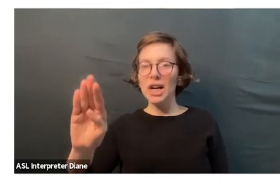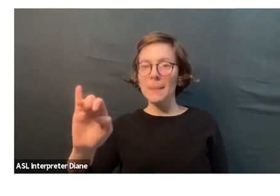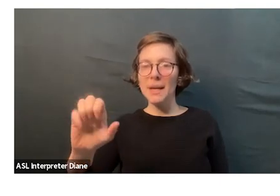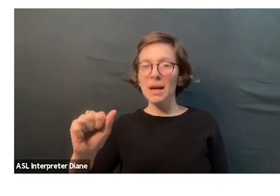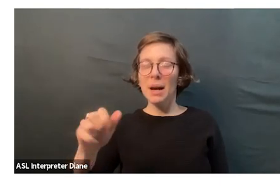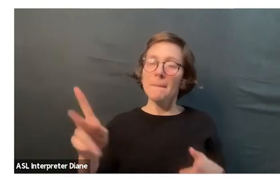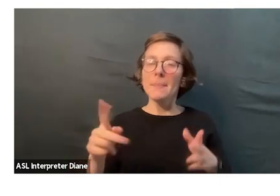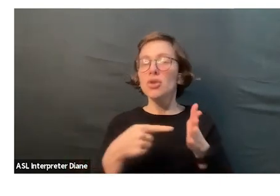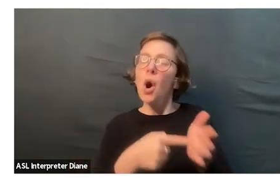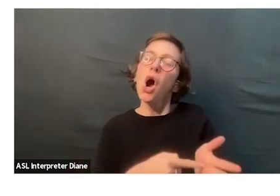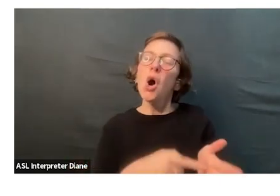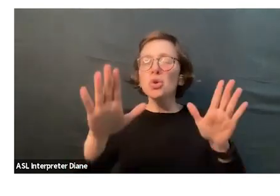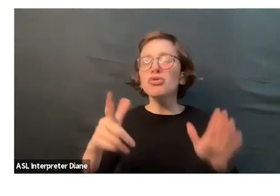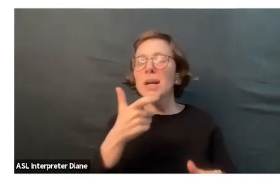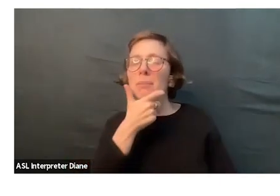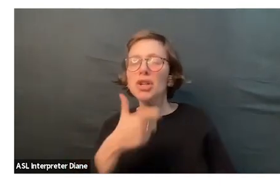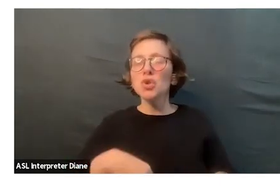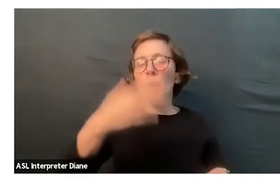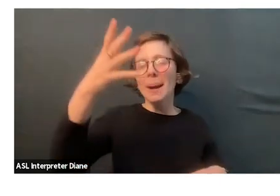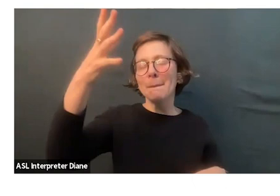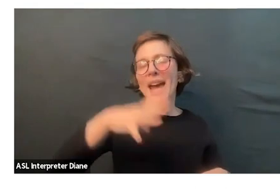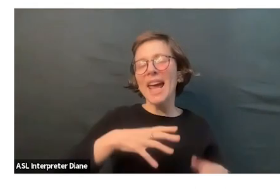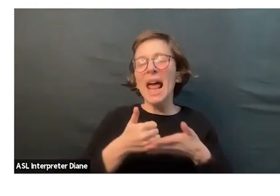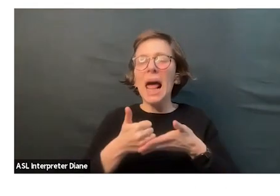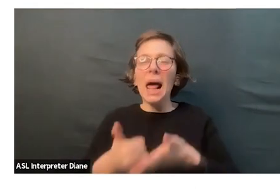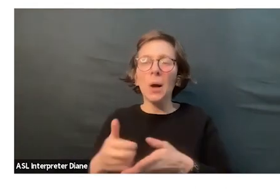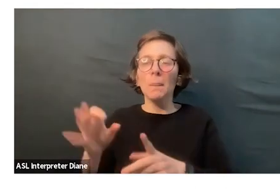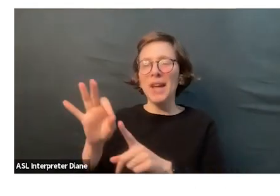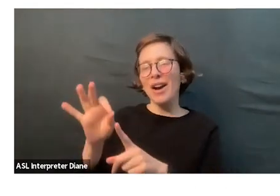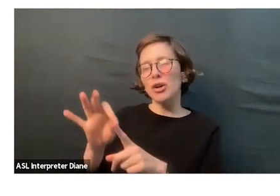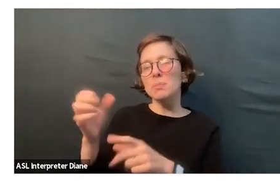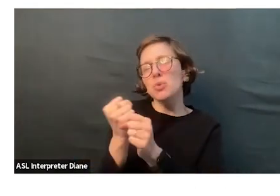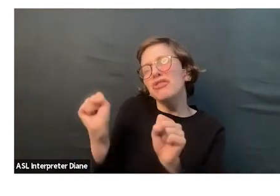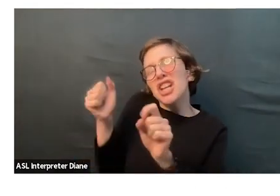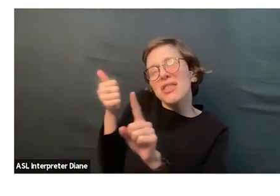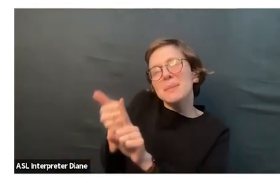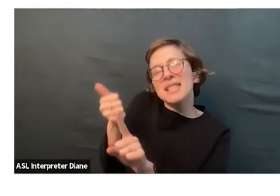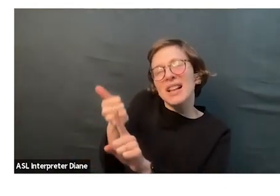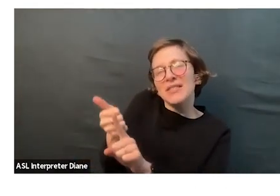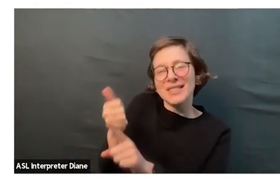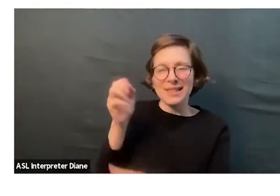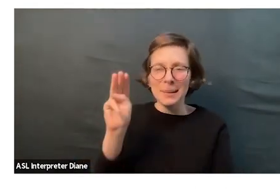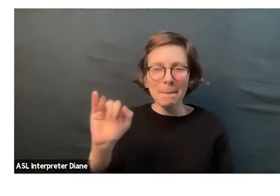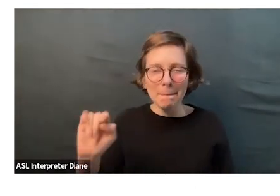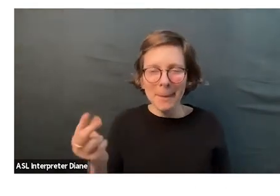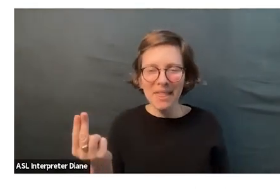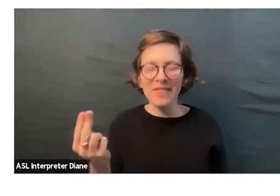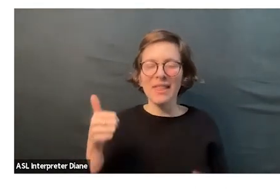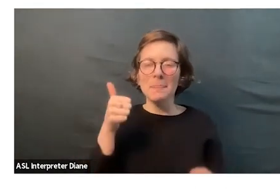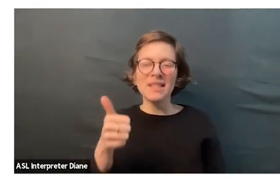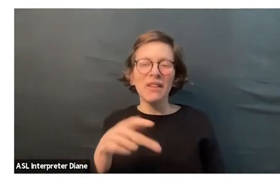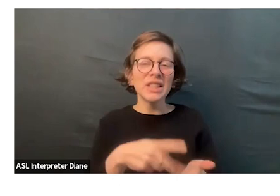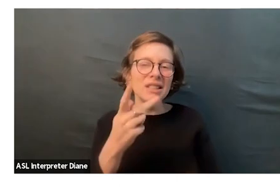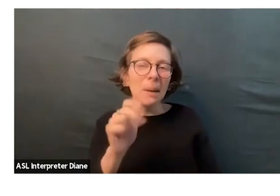museums, for instance. And I speak of England a lot because I did my doctorate there. Many of the basements of these museums